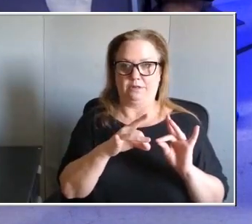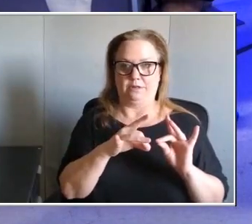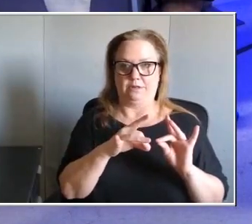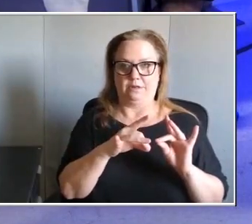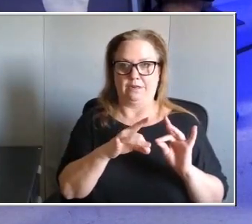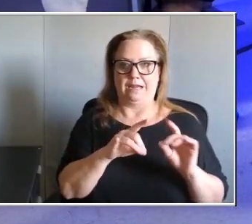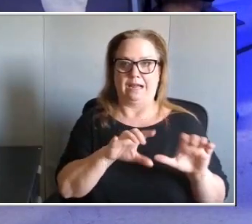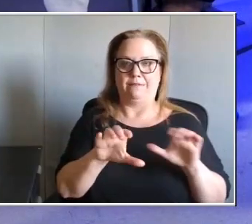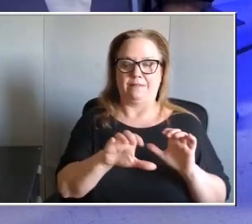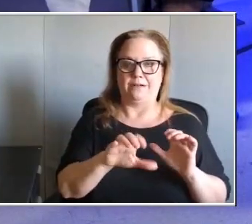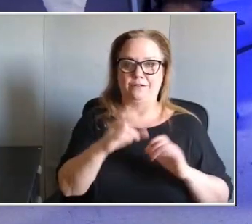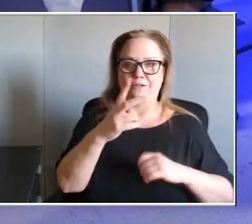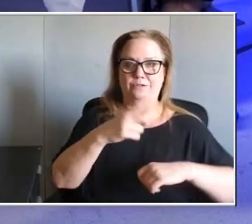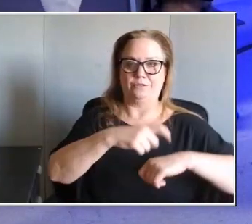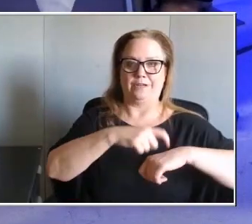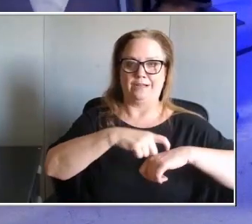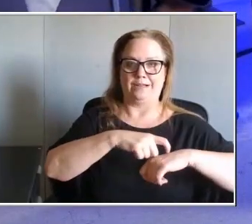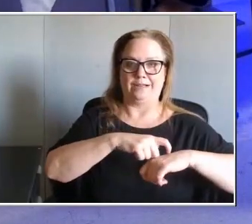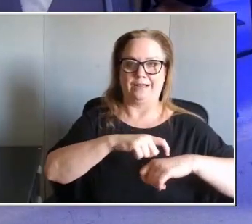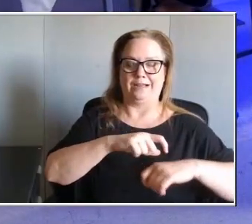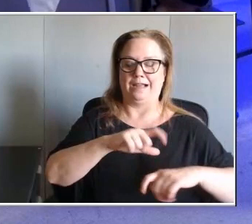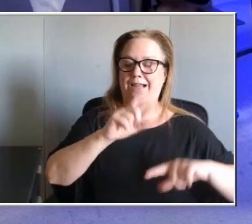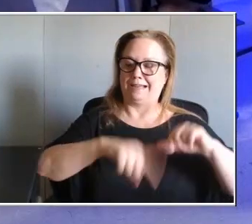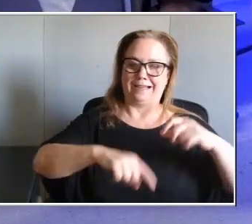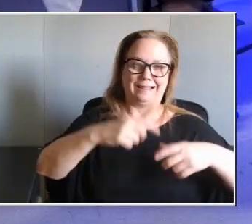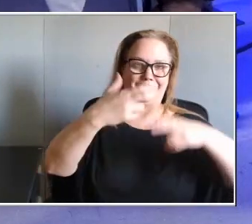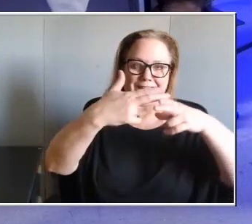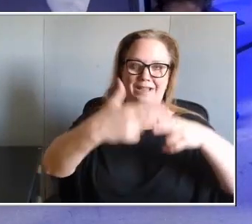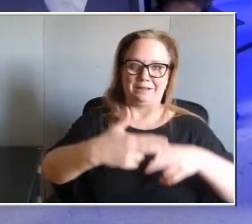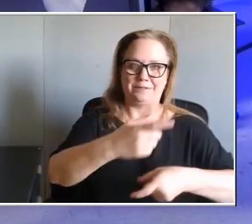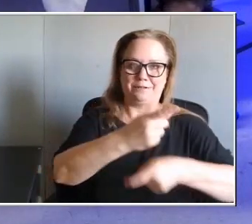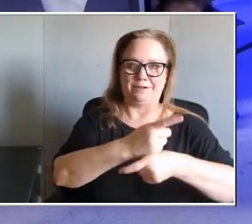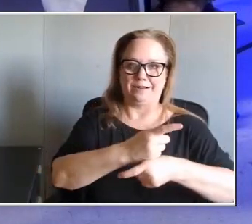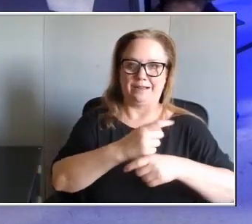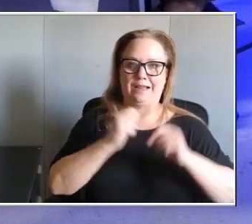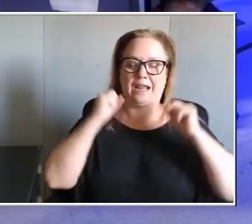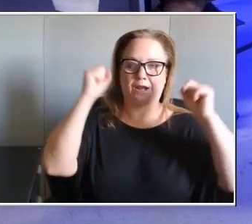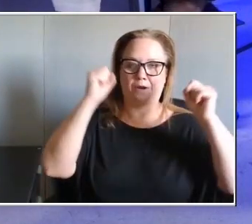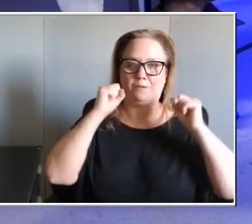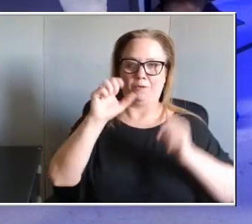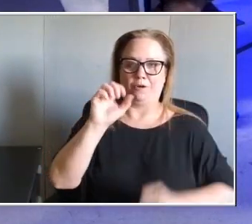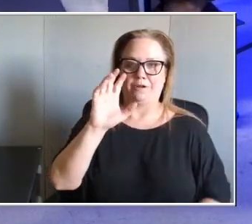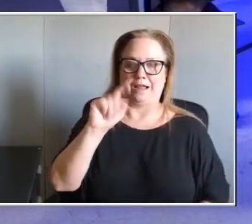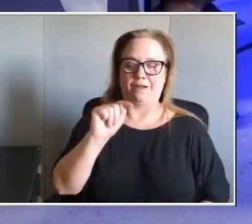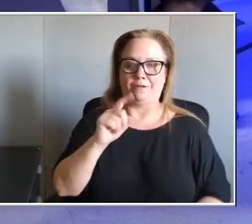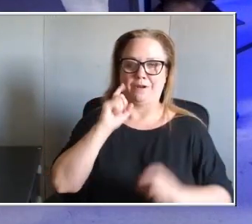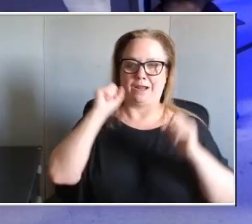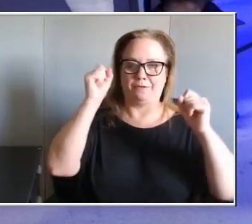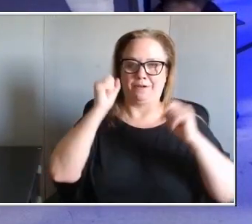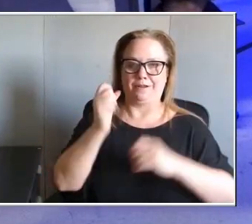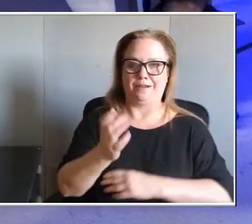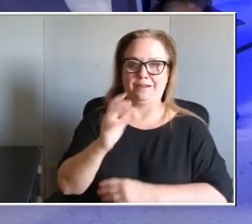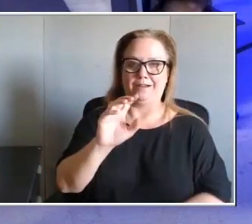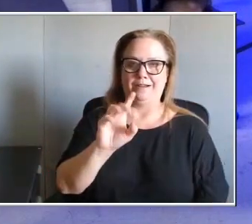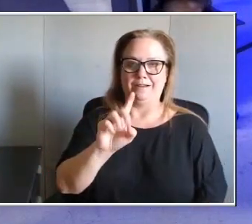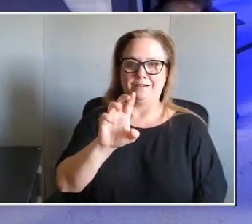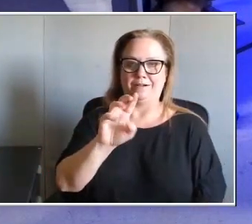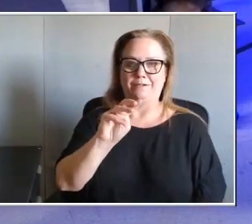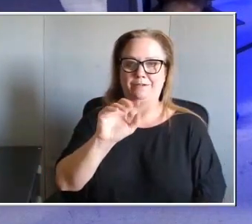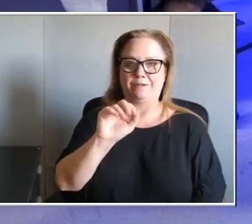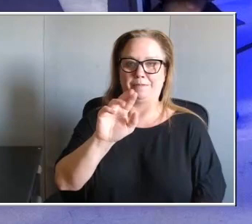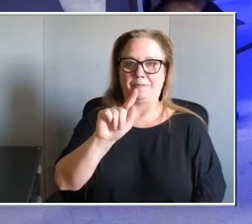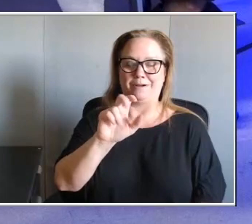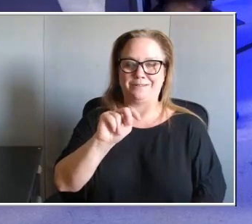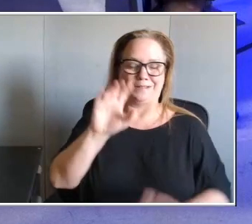I cannot get the Martin Smith thing right. And I even worked out today. Usually I'm pretty sharp. It's okay. Dr. Martin's amazing, so I can. That's all